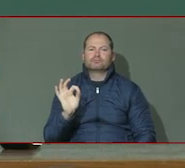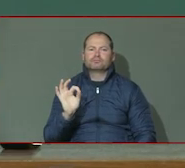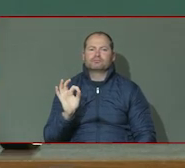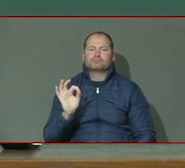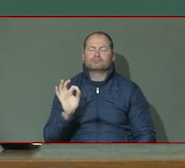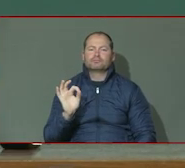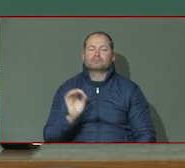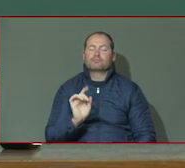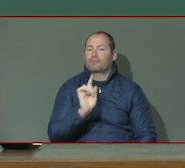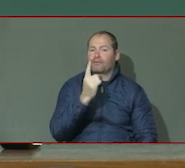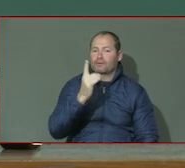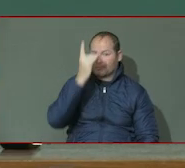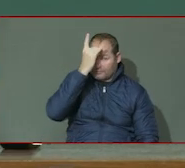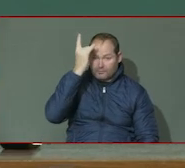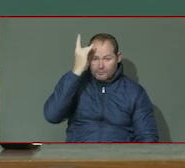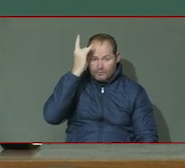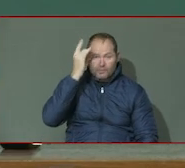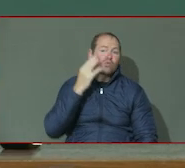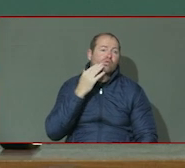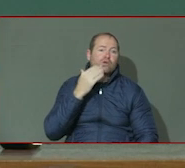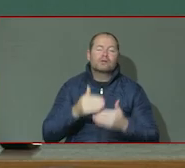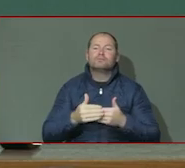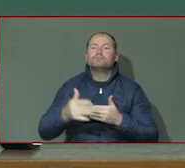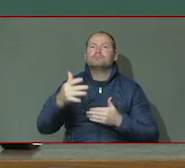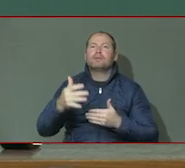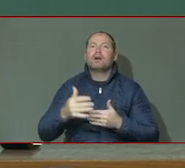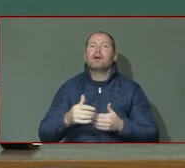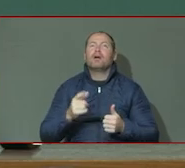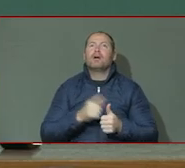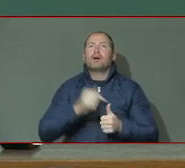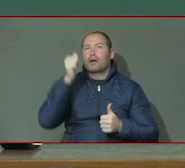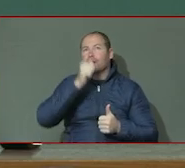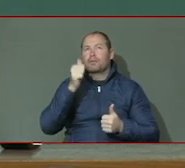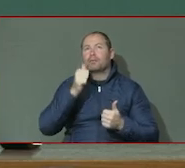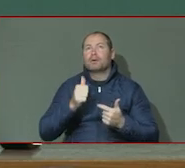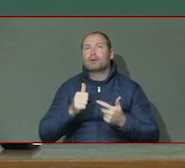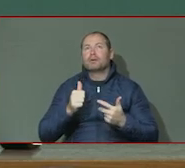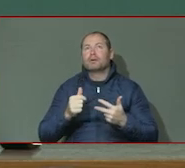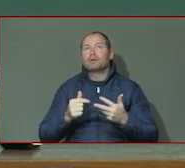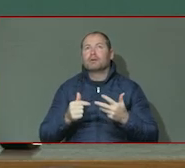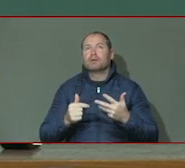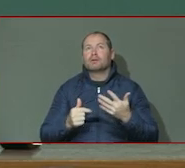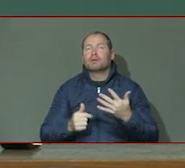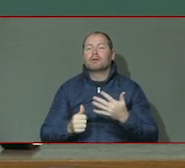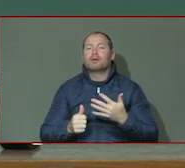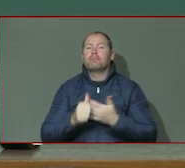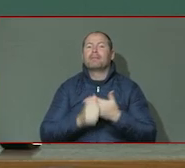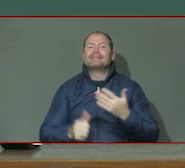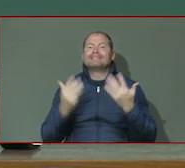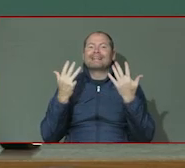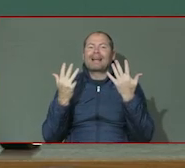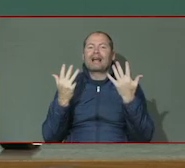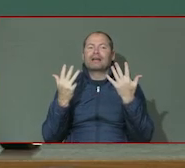From the 1st of March till 30 November, so it's March, April, May, June, July, August, September, October, November. It's 9 months.